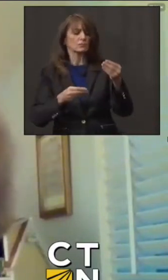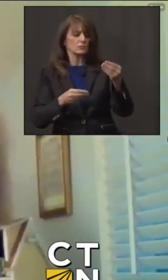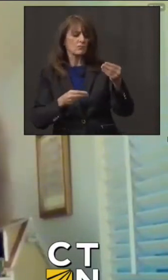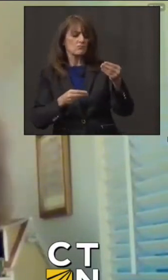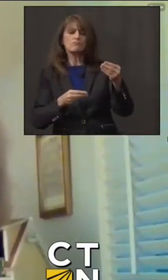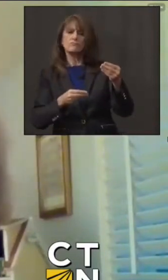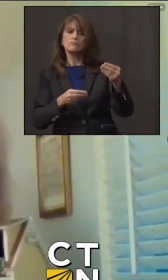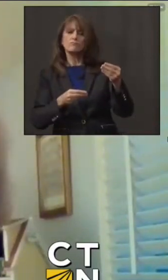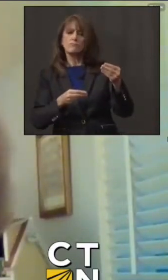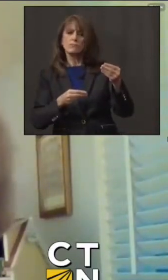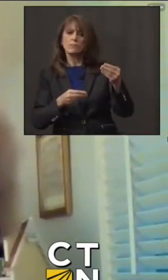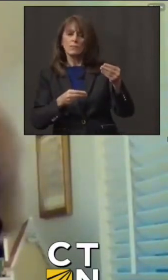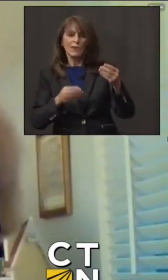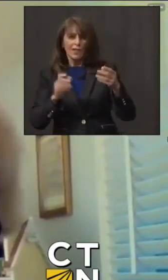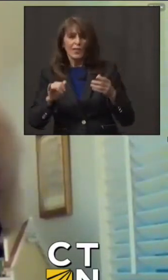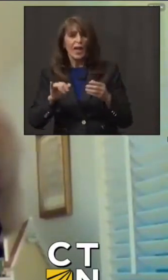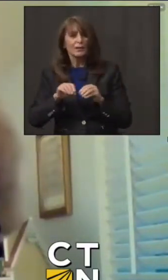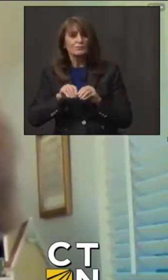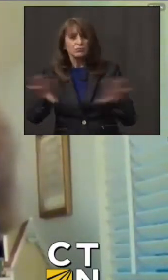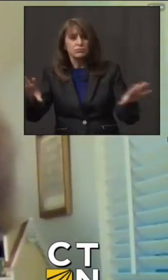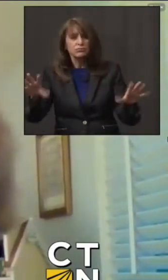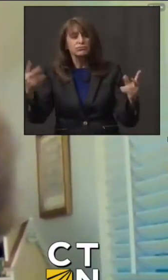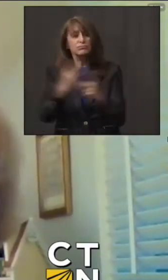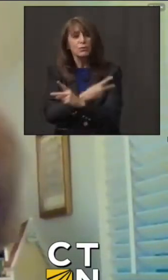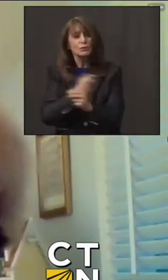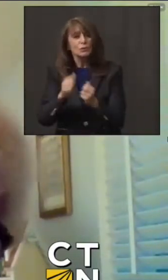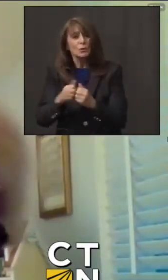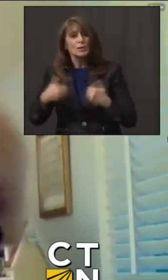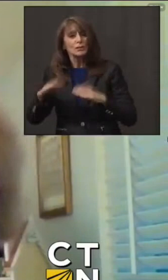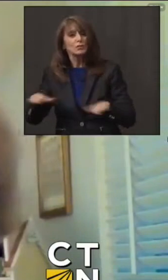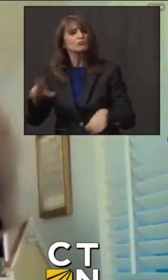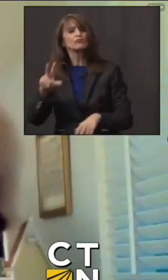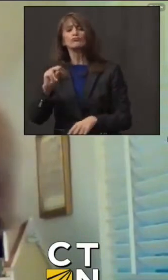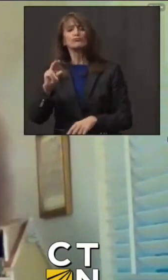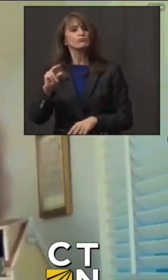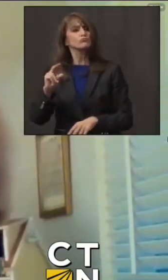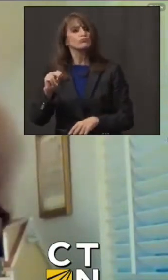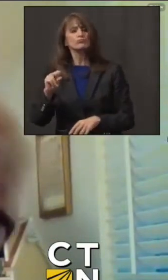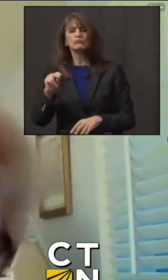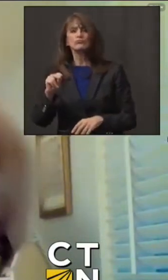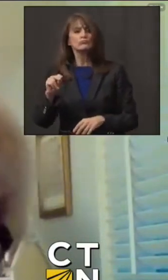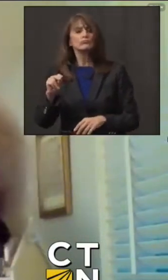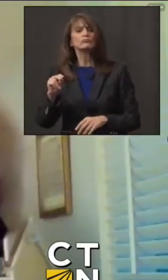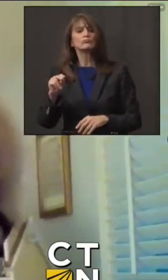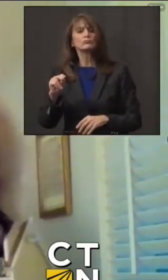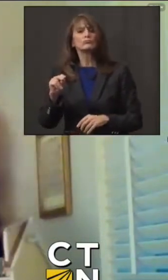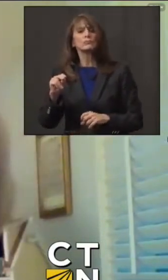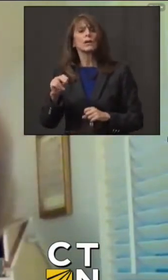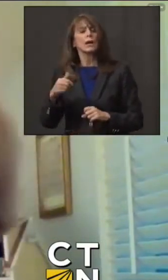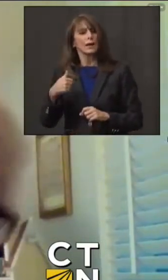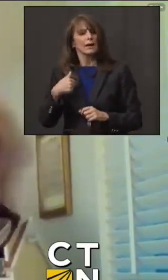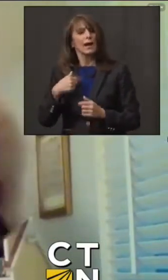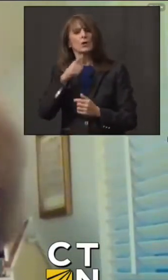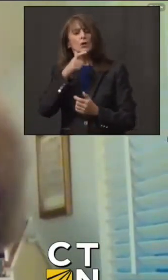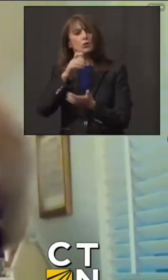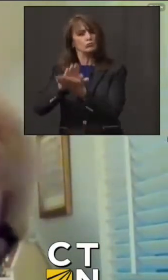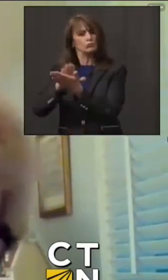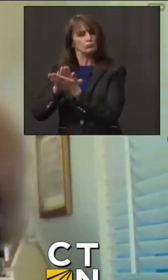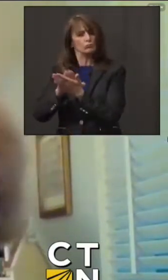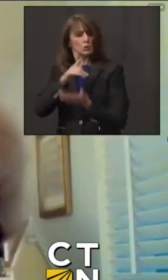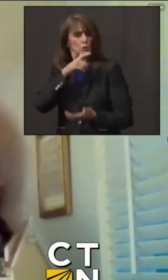we're just not seeing that transmission. And I again would give credit